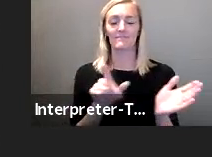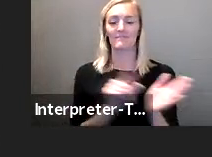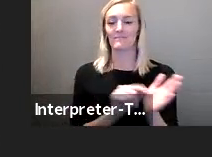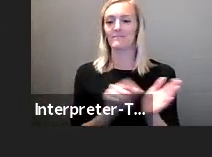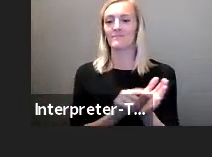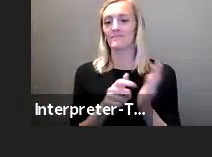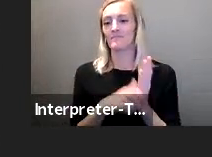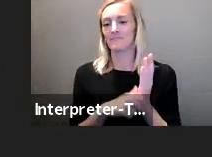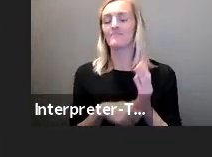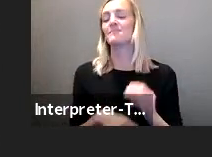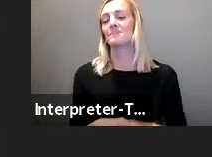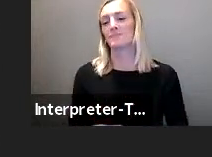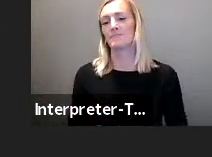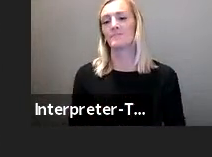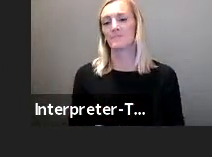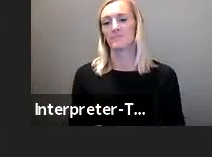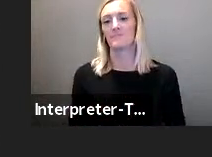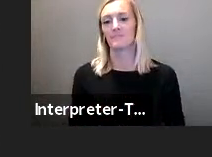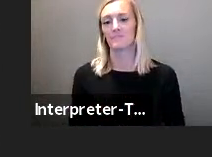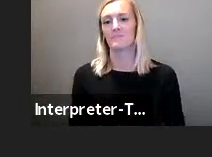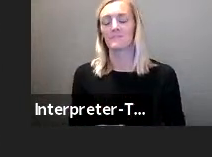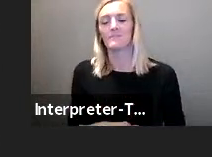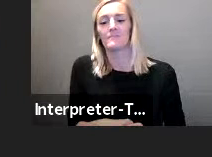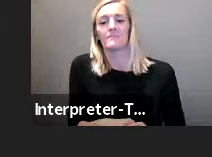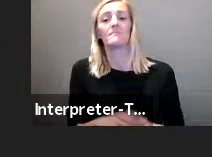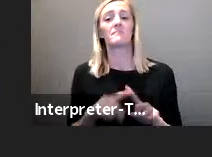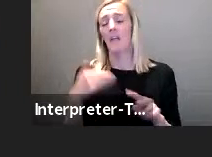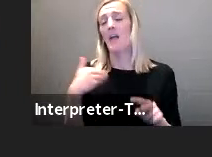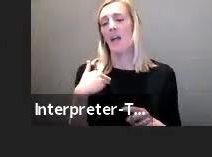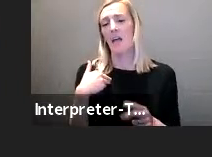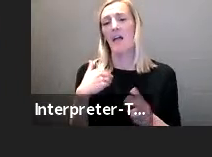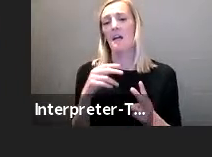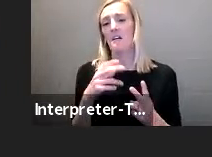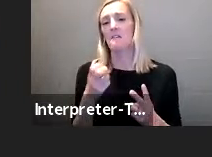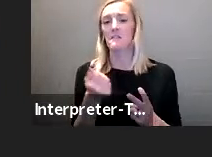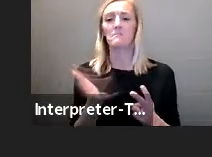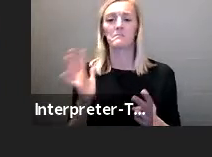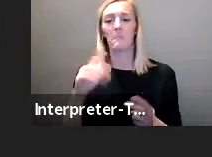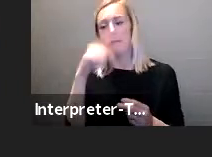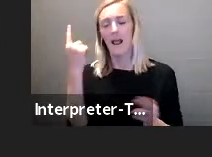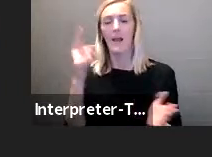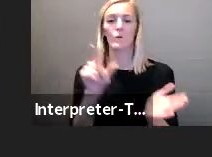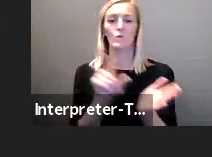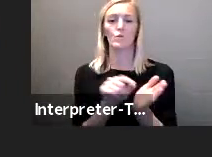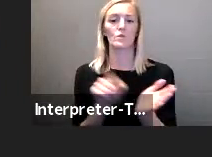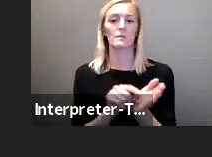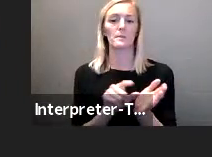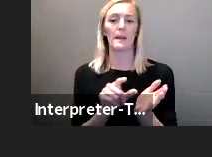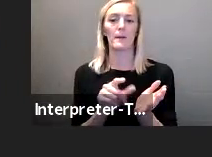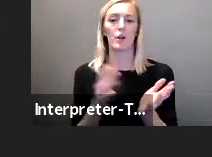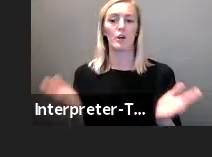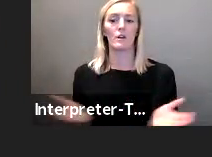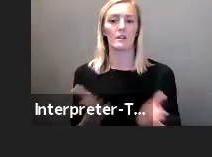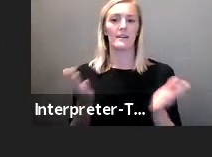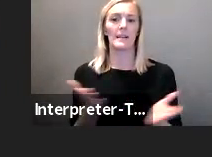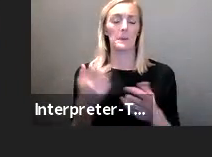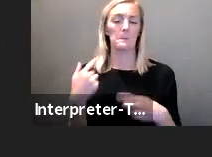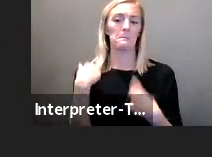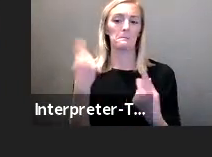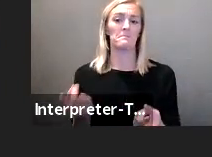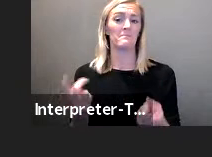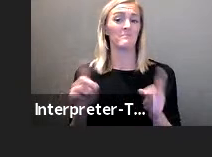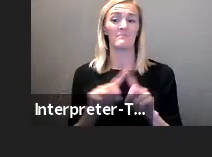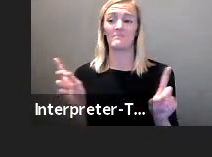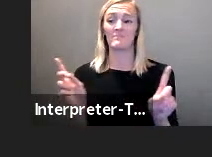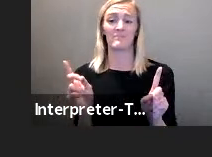a couple of Black newspapers that have been here, for some time. But again, outside